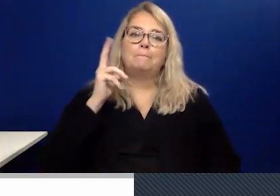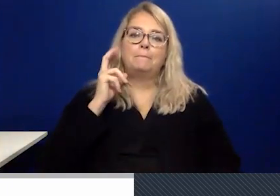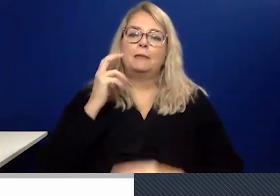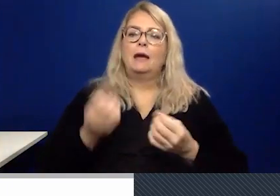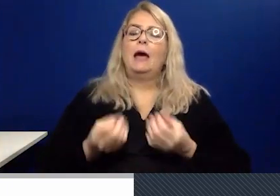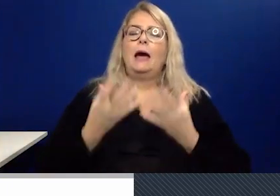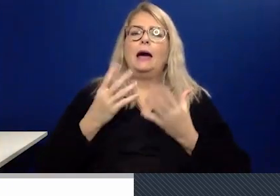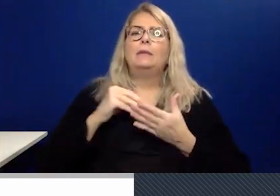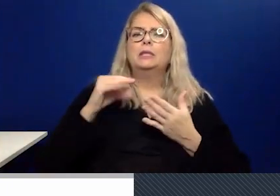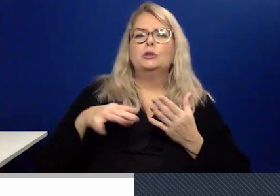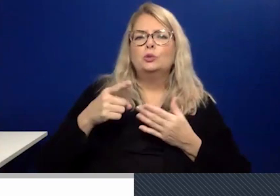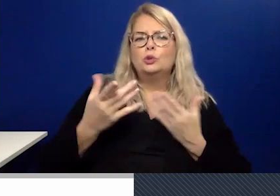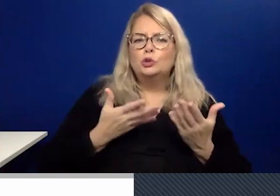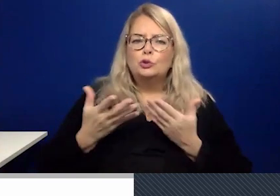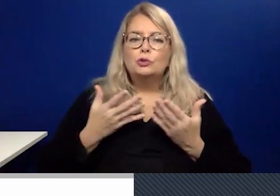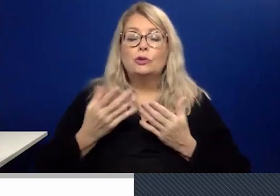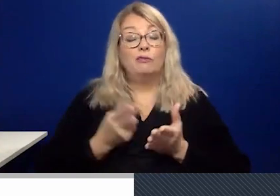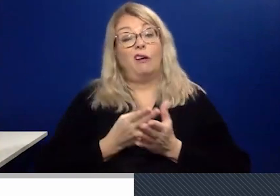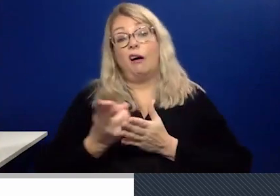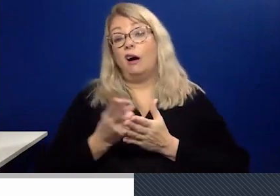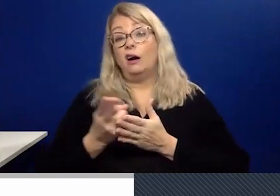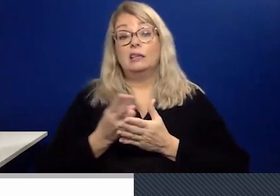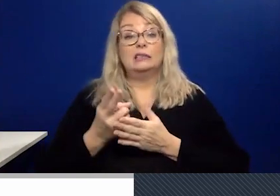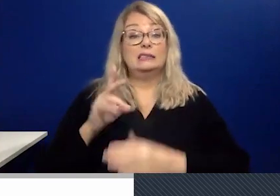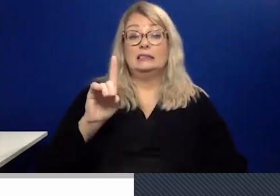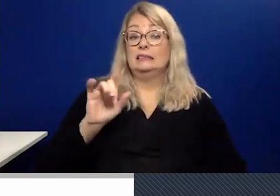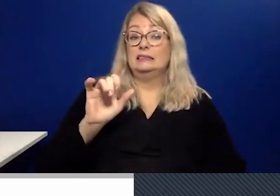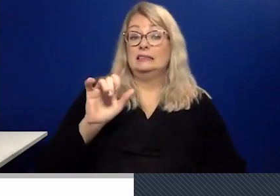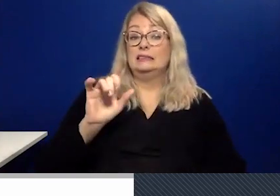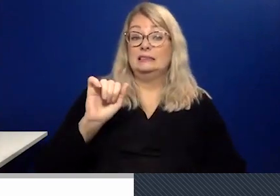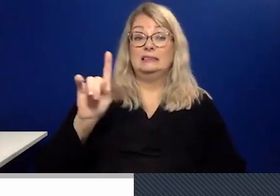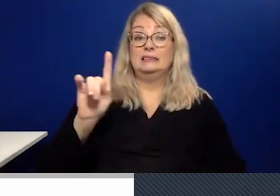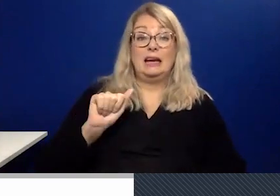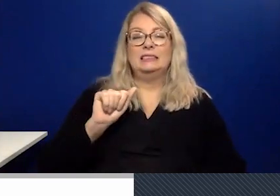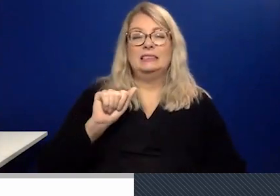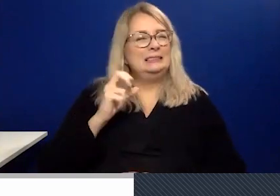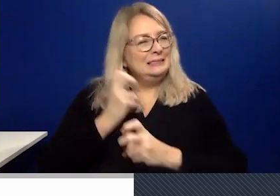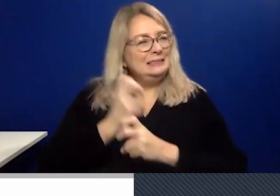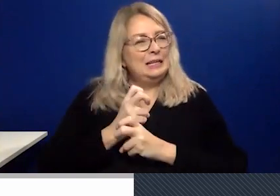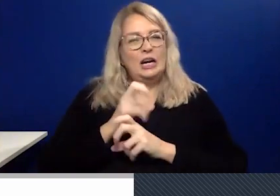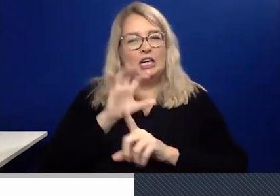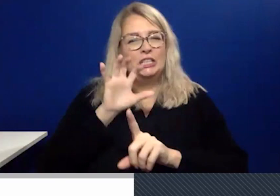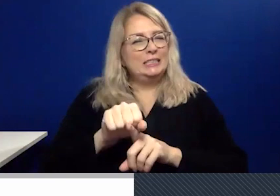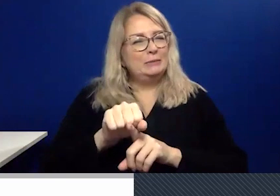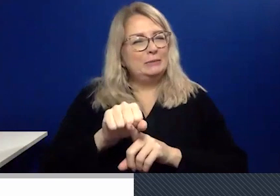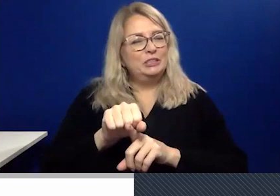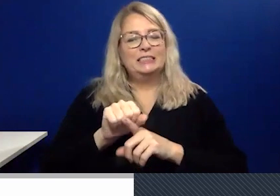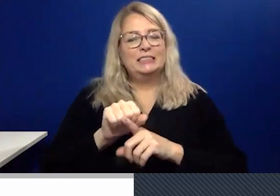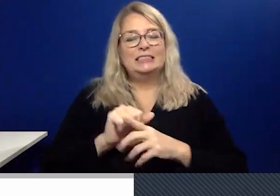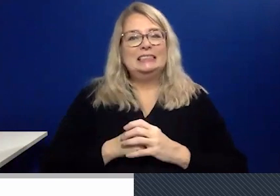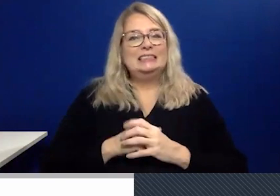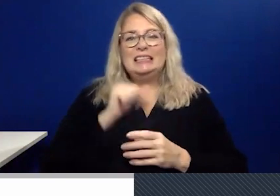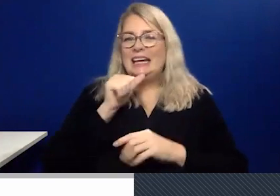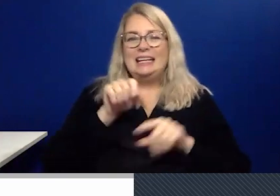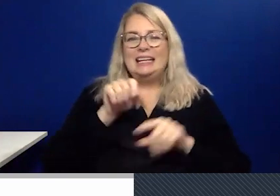you serve? I'll be quite honest, you know, data is hard to capture for the adult ed population. It's not like high school.